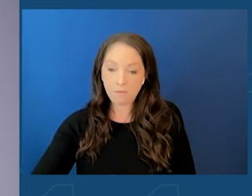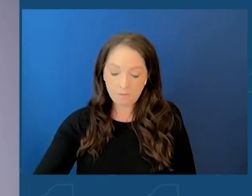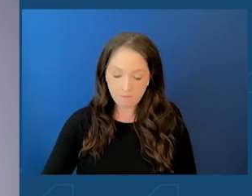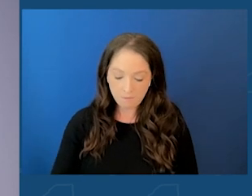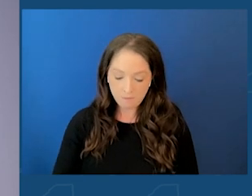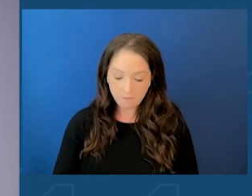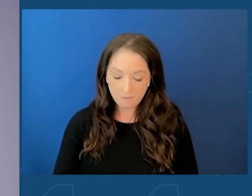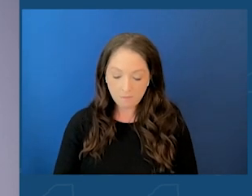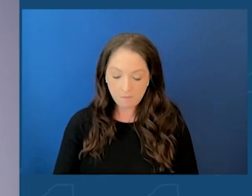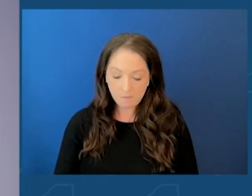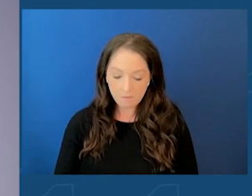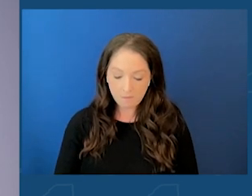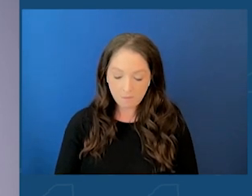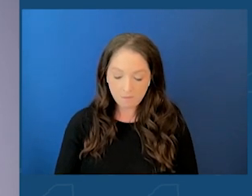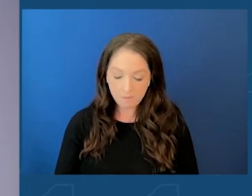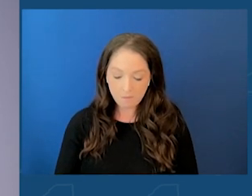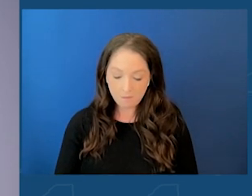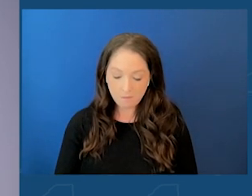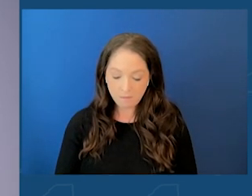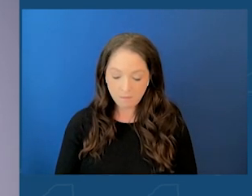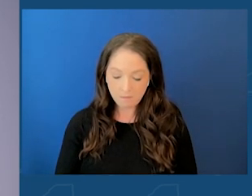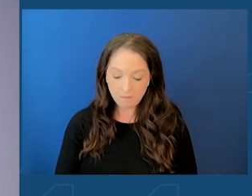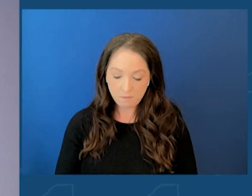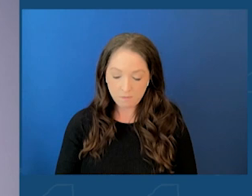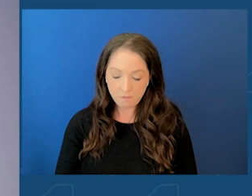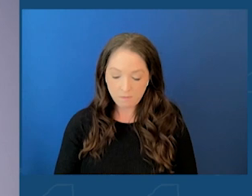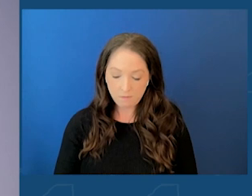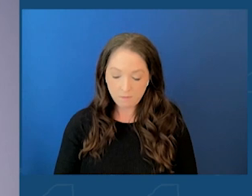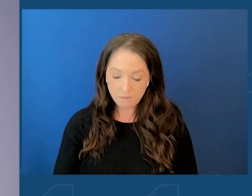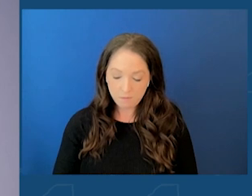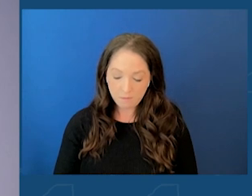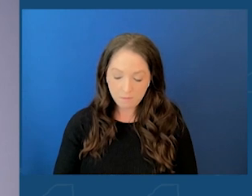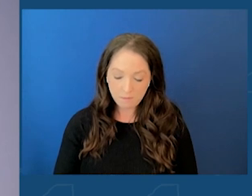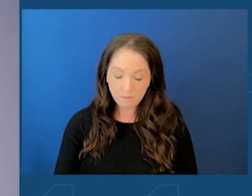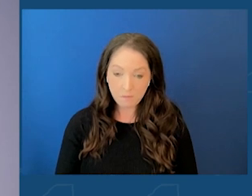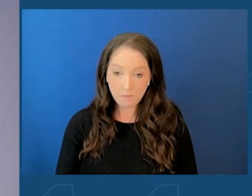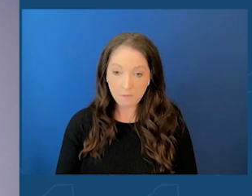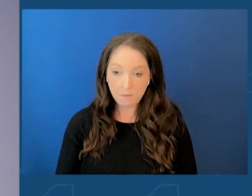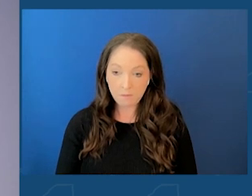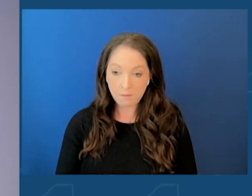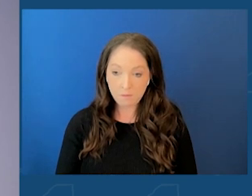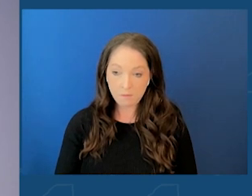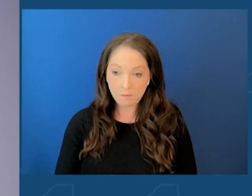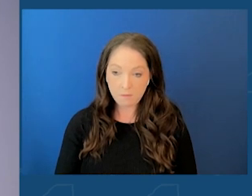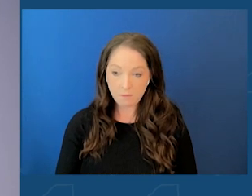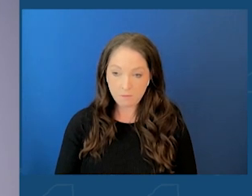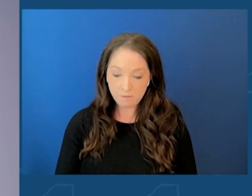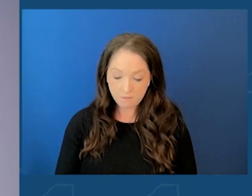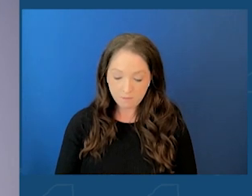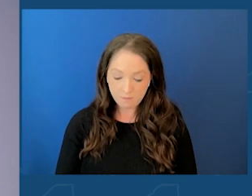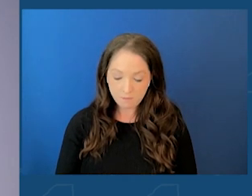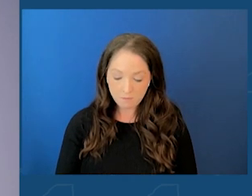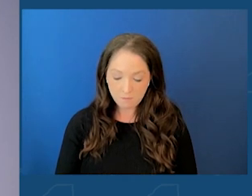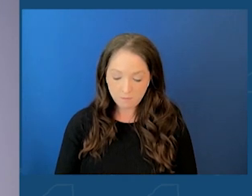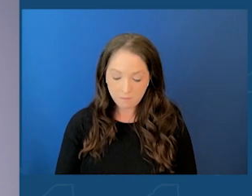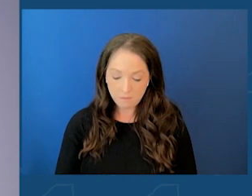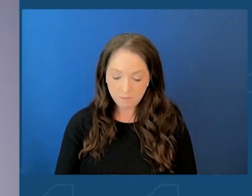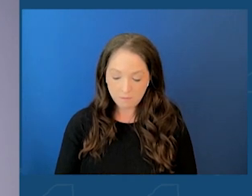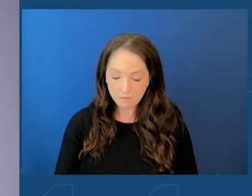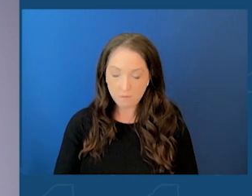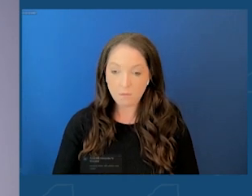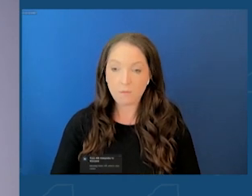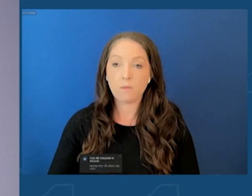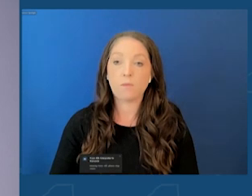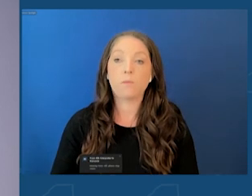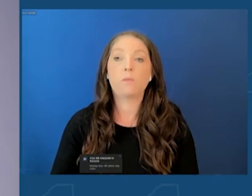bipartisan climate action coalition of 25 U.S. governors representing 55% of the U.S.